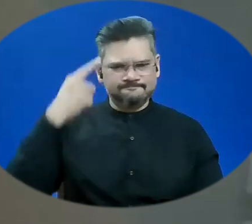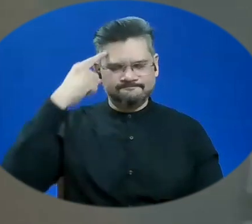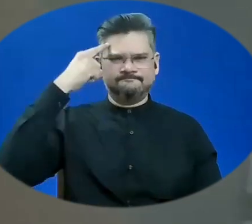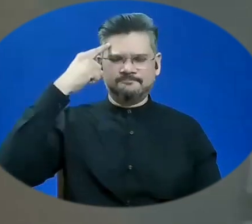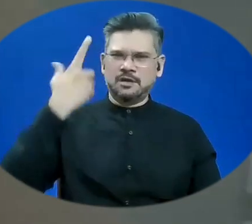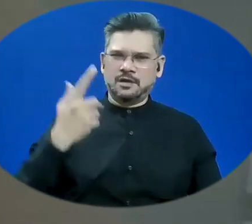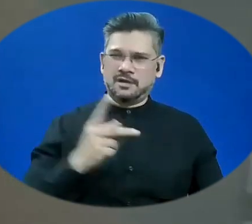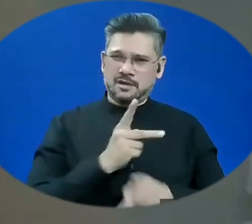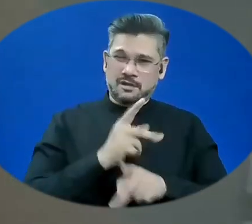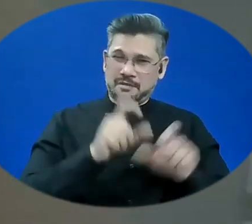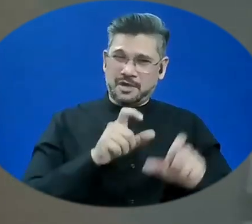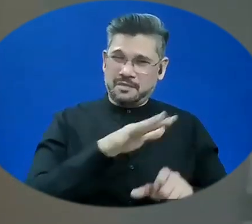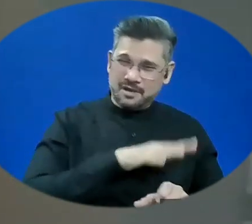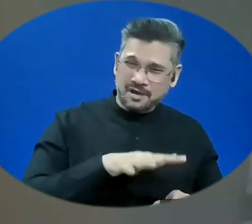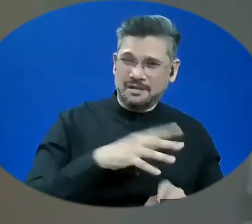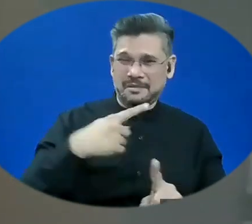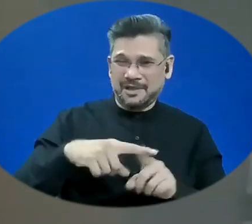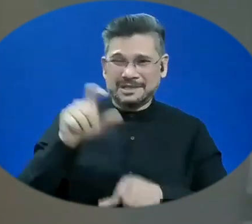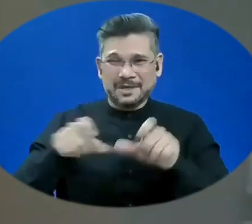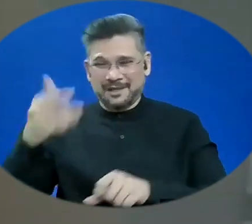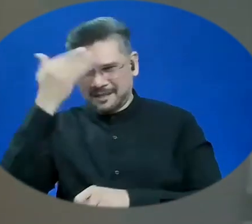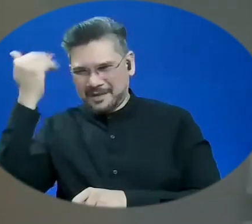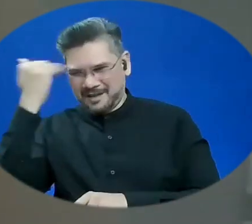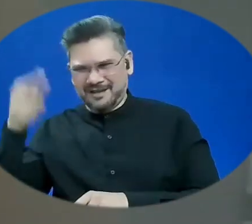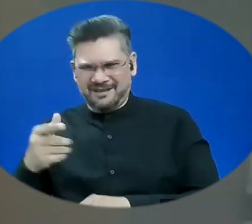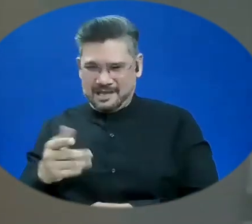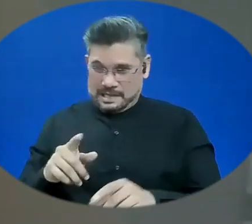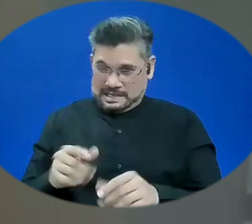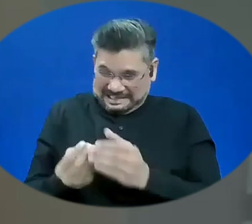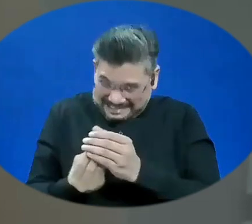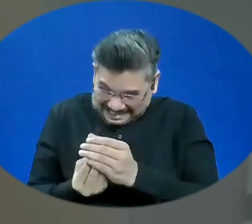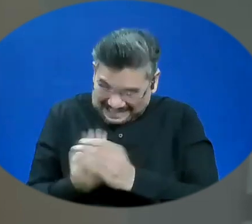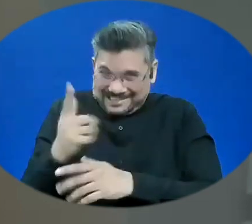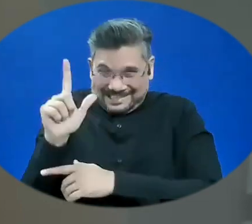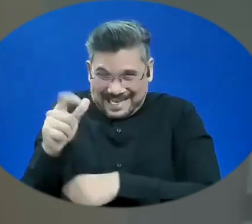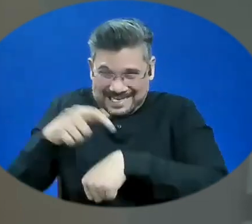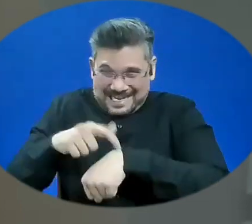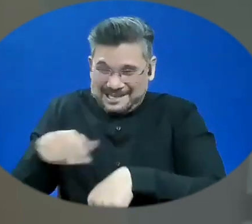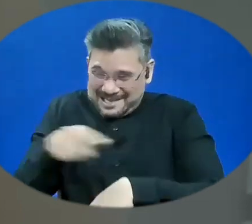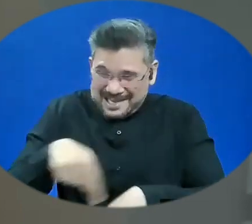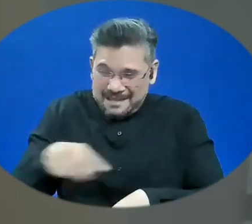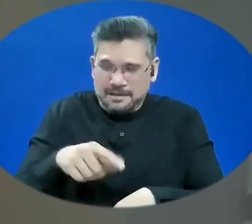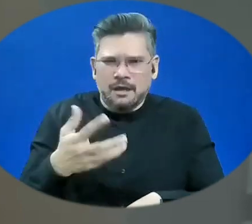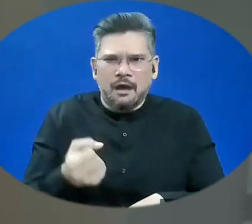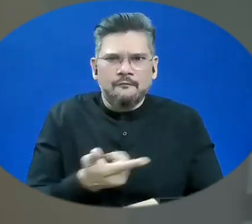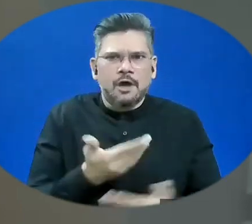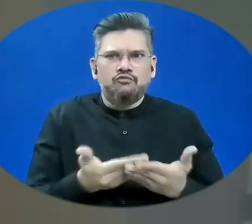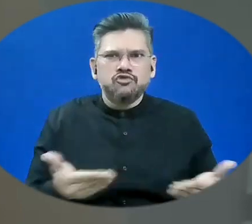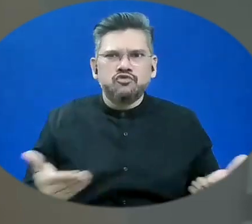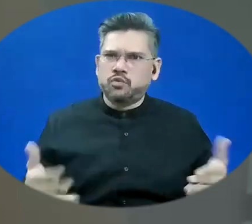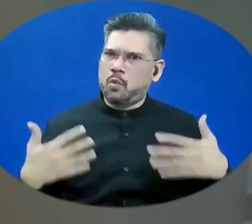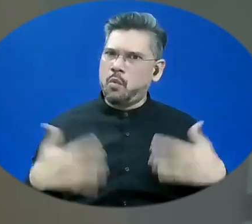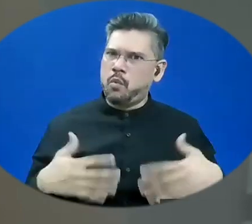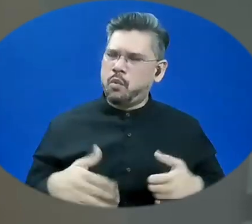those in the early stages, are basically an untapped resource. So this is a segment of the population that we as